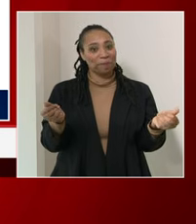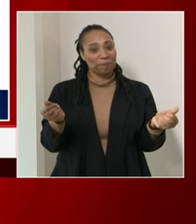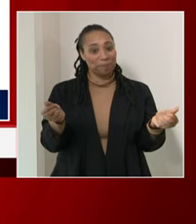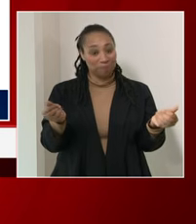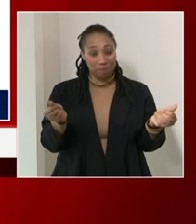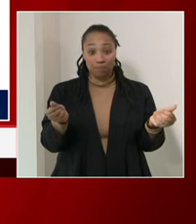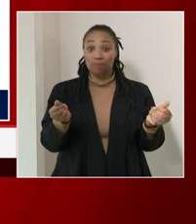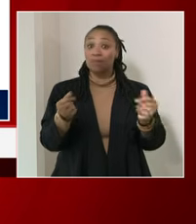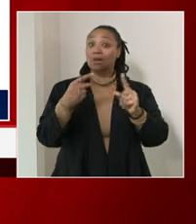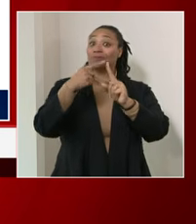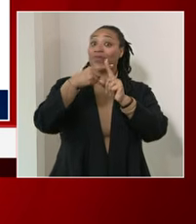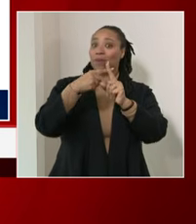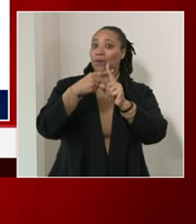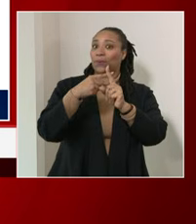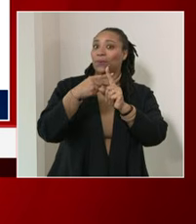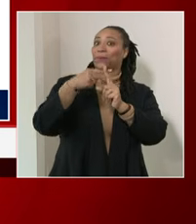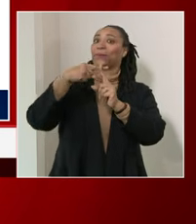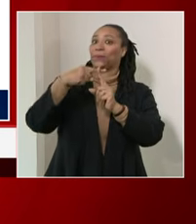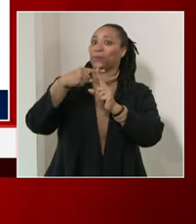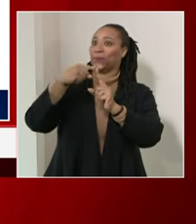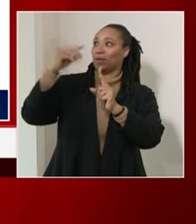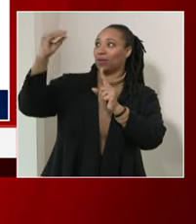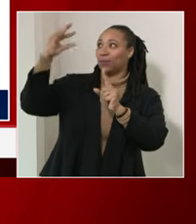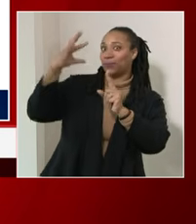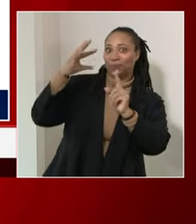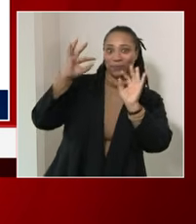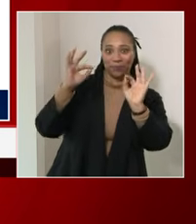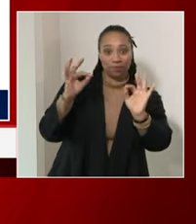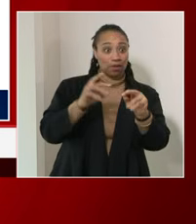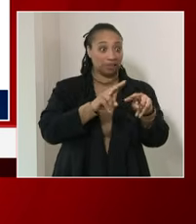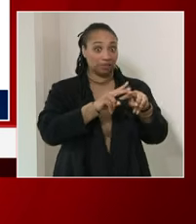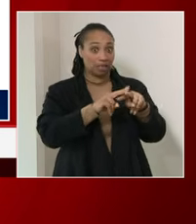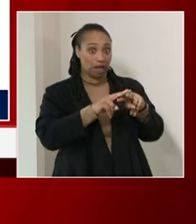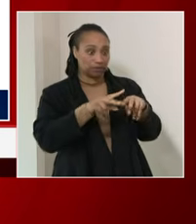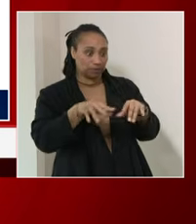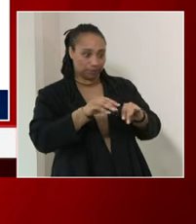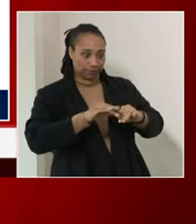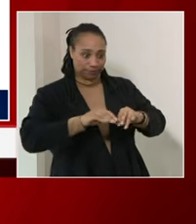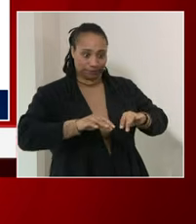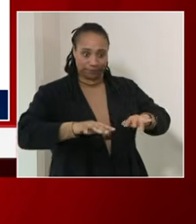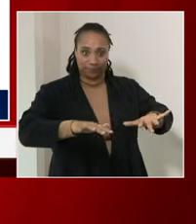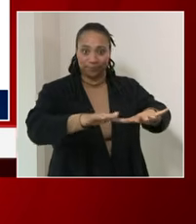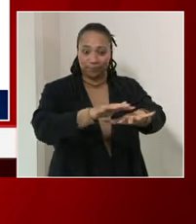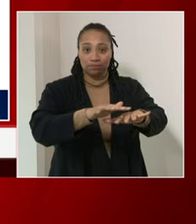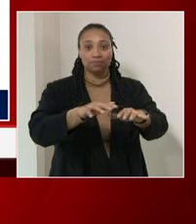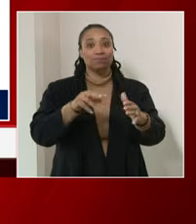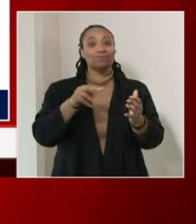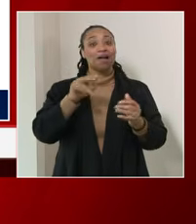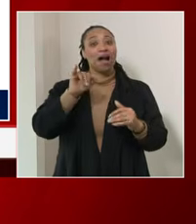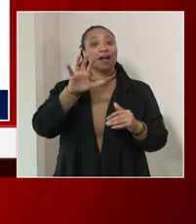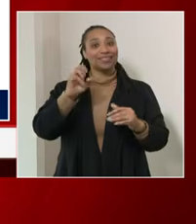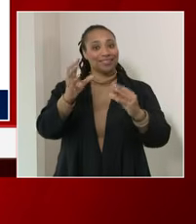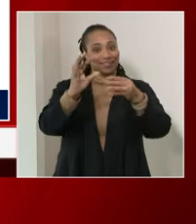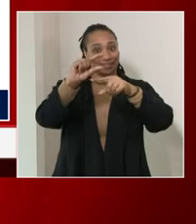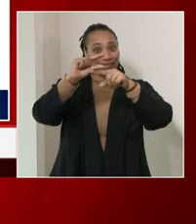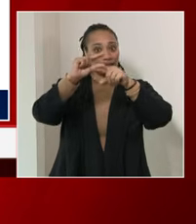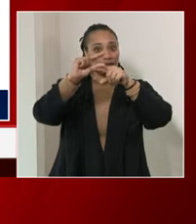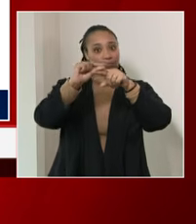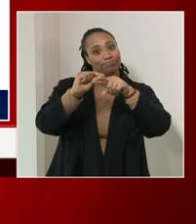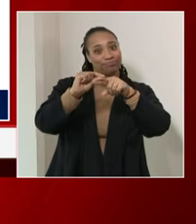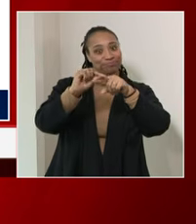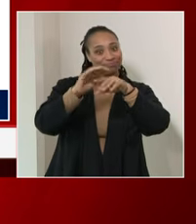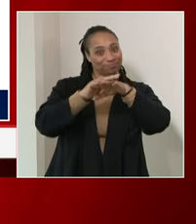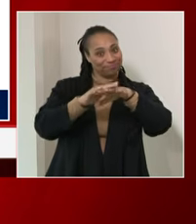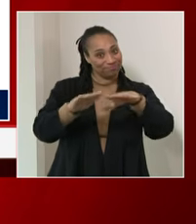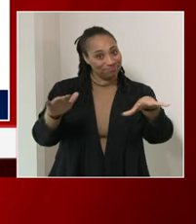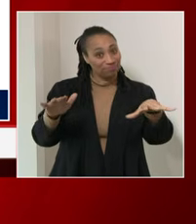we've already got on the ground, will increase melting. But overnight, we are going to continue to see very, very low temperatures throughout the week, and we do